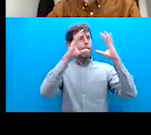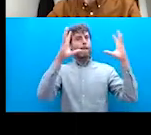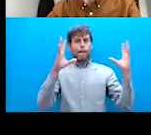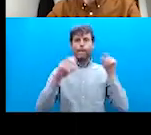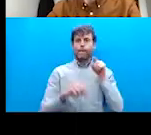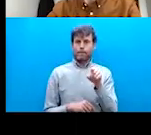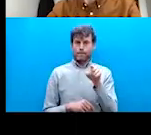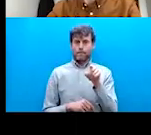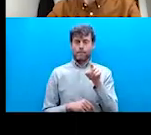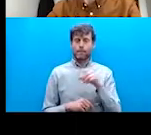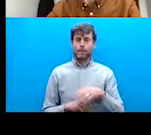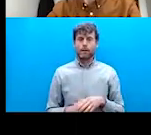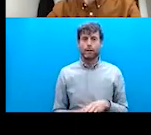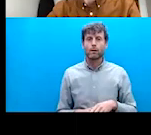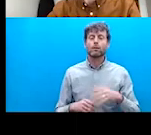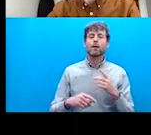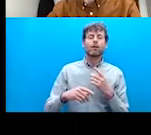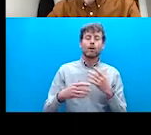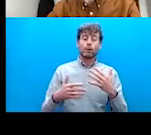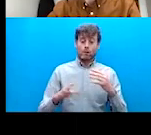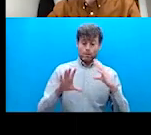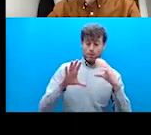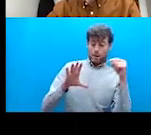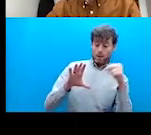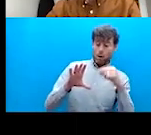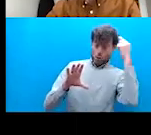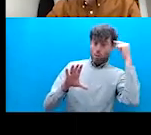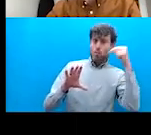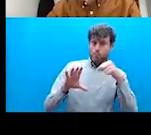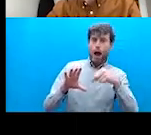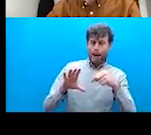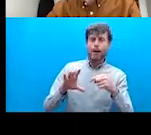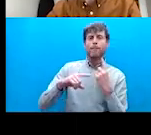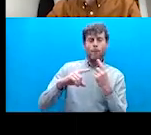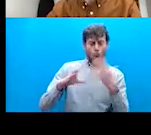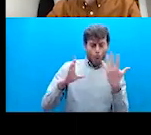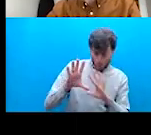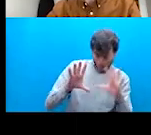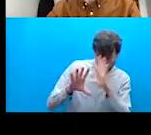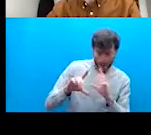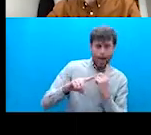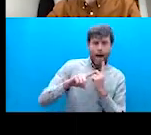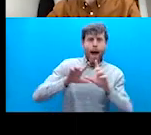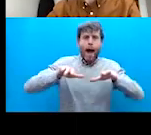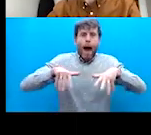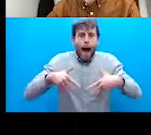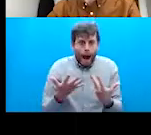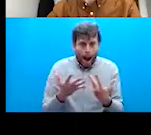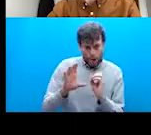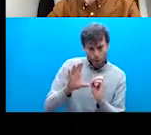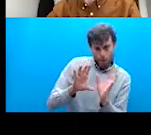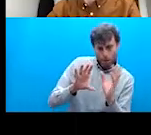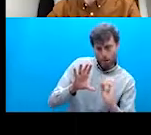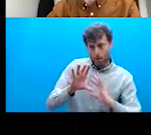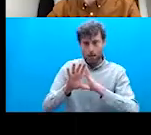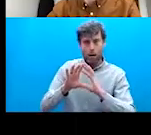models are represented and maintained in the brain. And to correctly formulate how questions, in